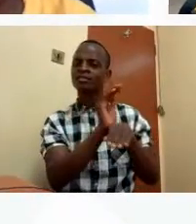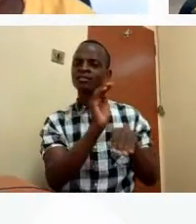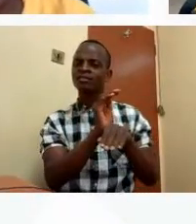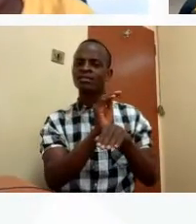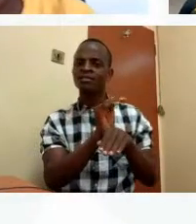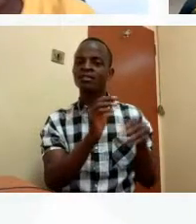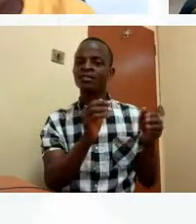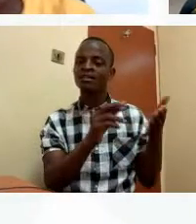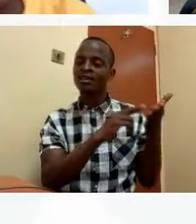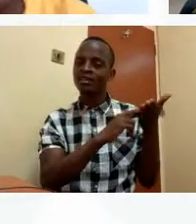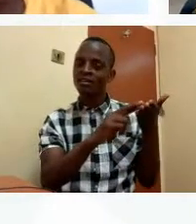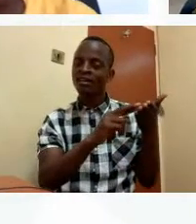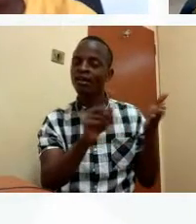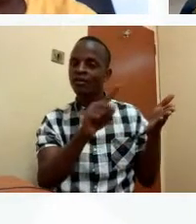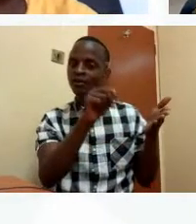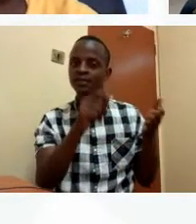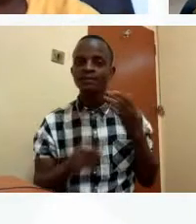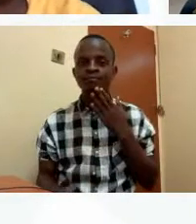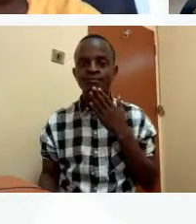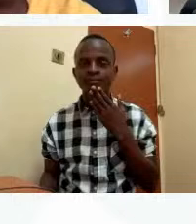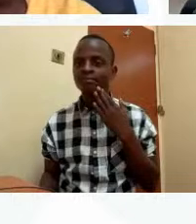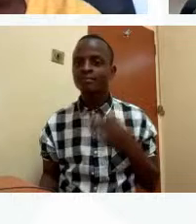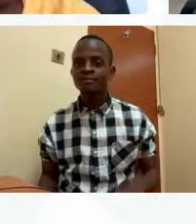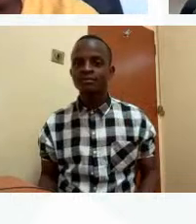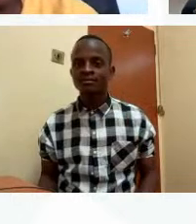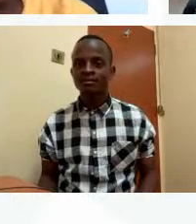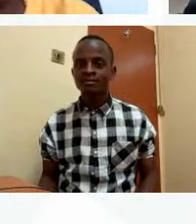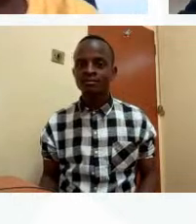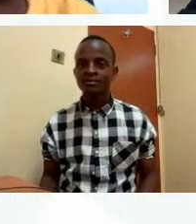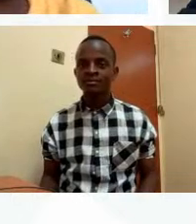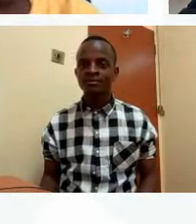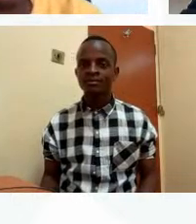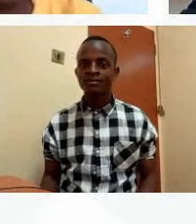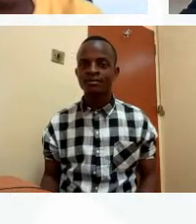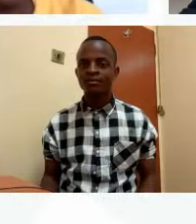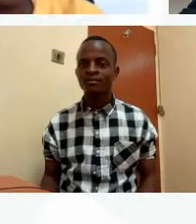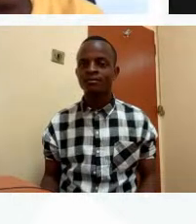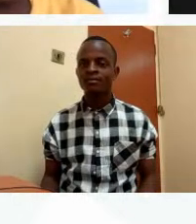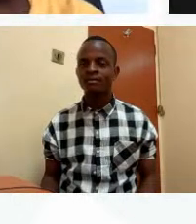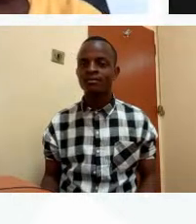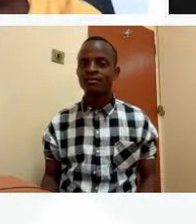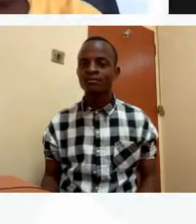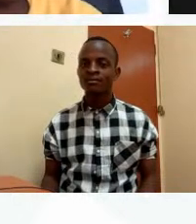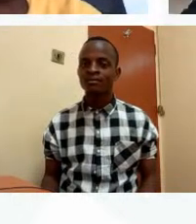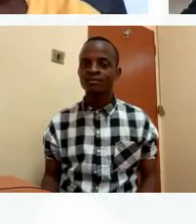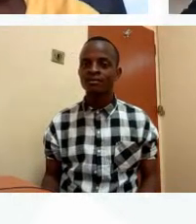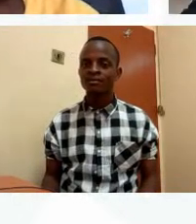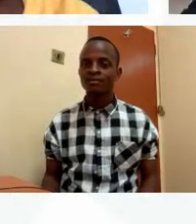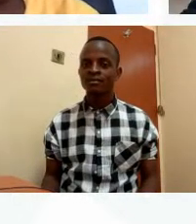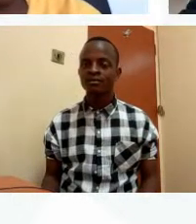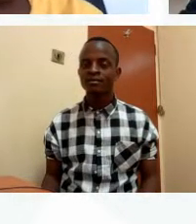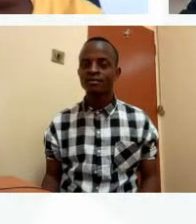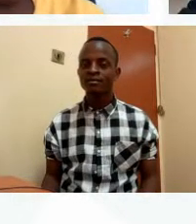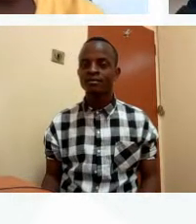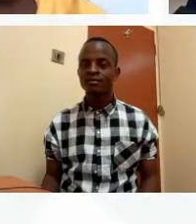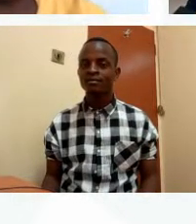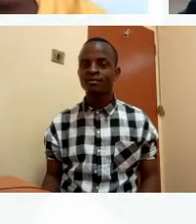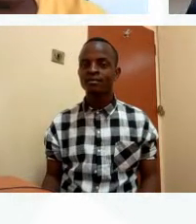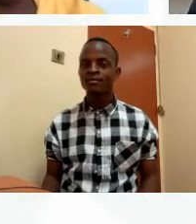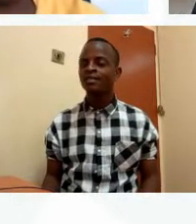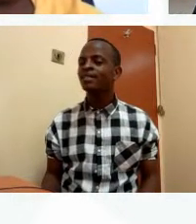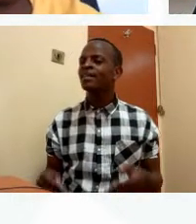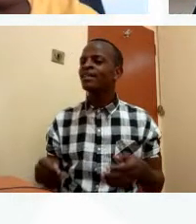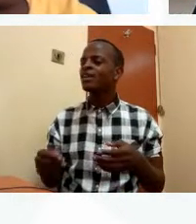a question. So Chabu Nyumba says, what about those who are